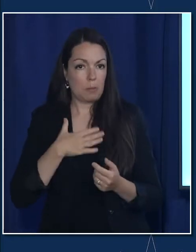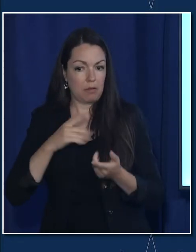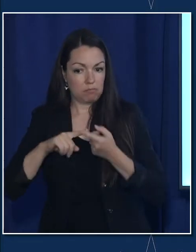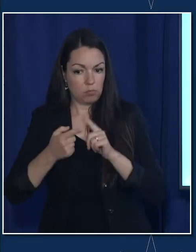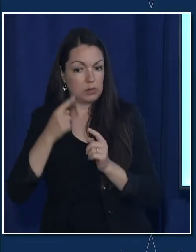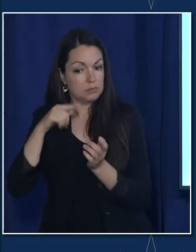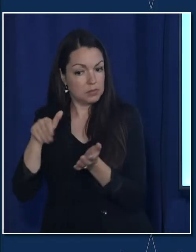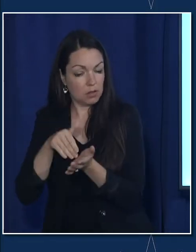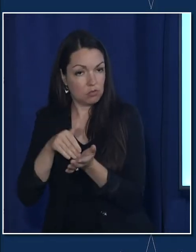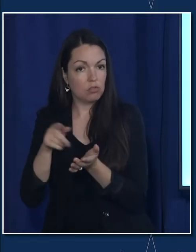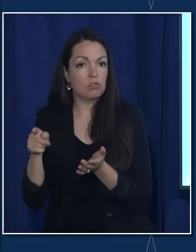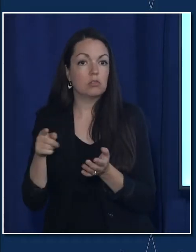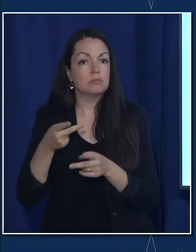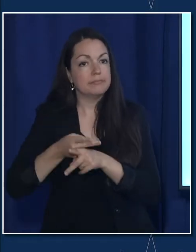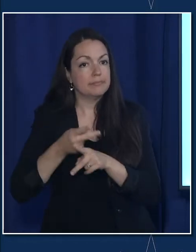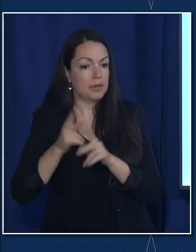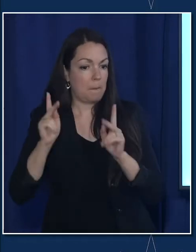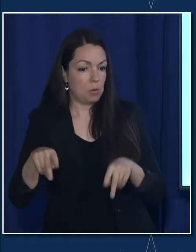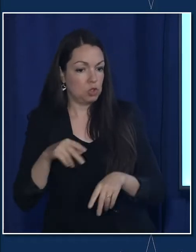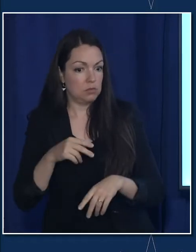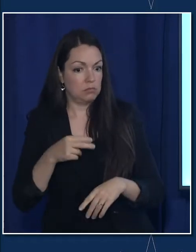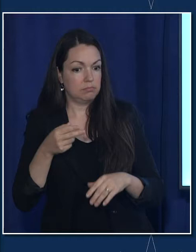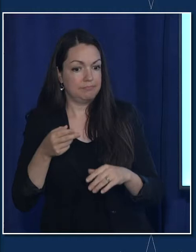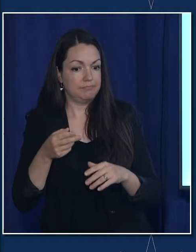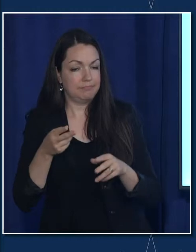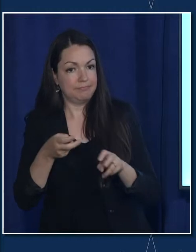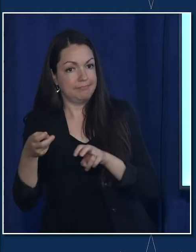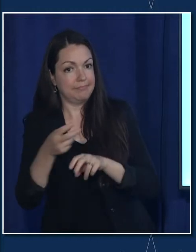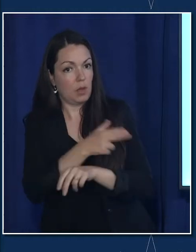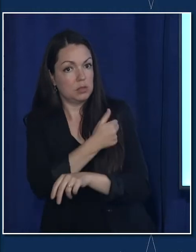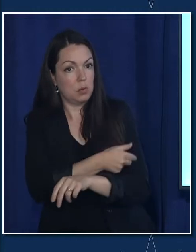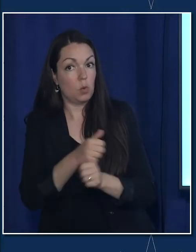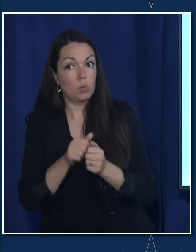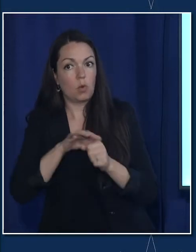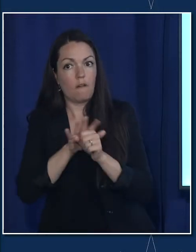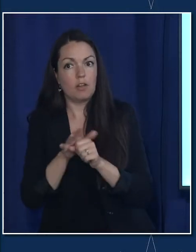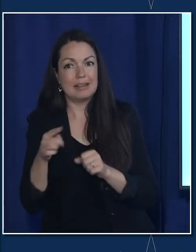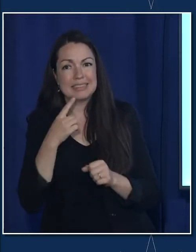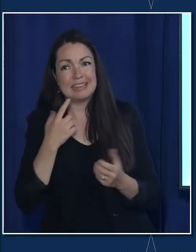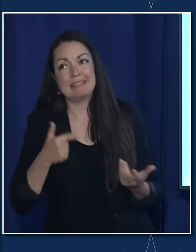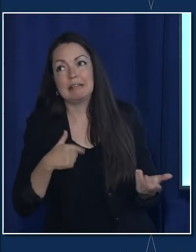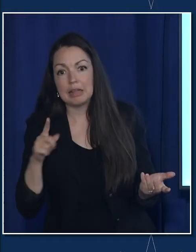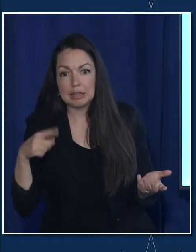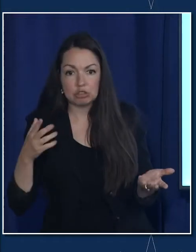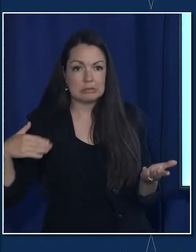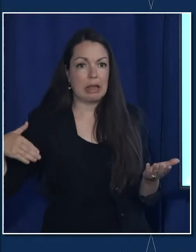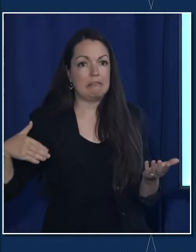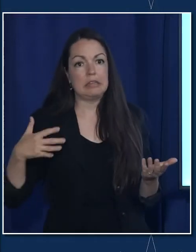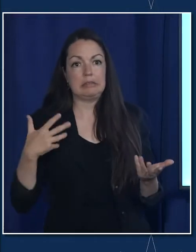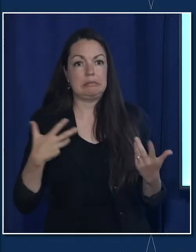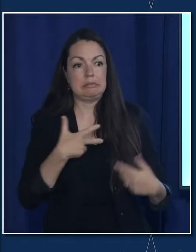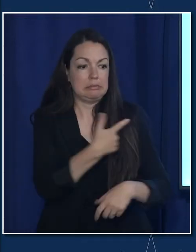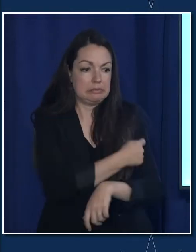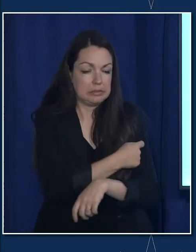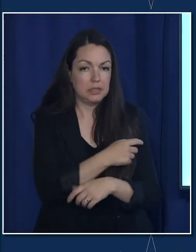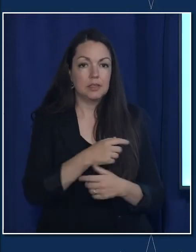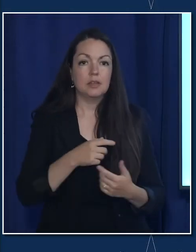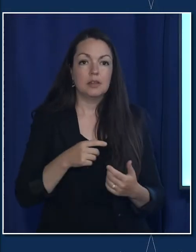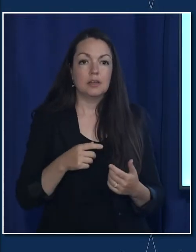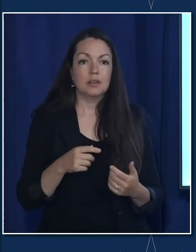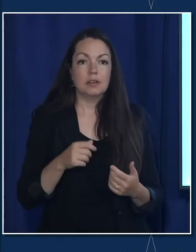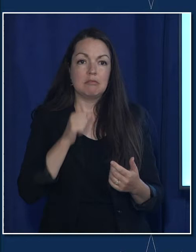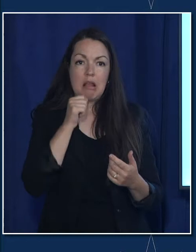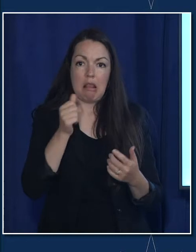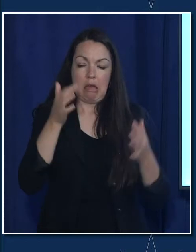who was taking care of somebody hospitalized with COVID, and he just said, I hadn't gotten around to it yet, right? Not that I wasn't dead